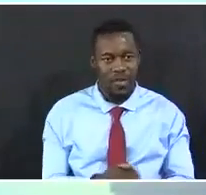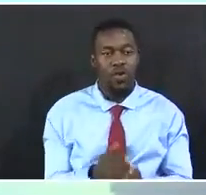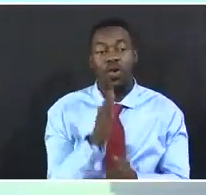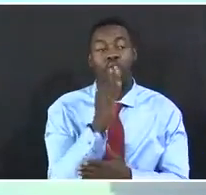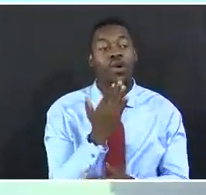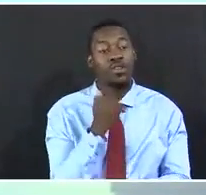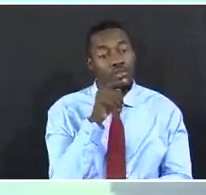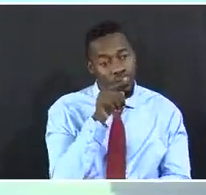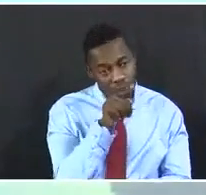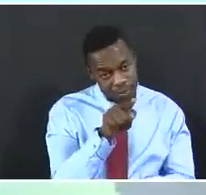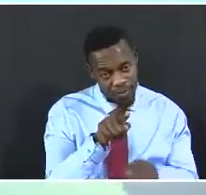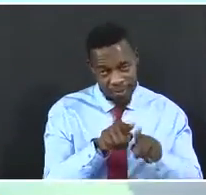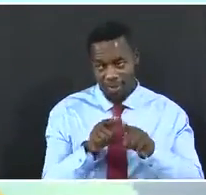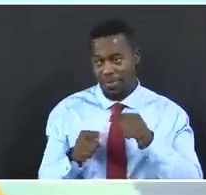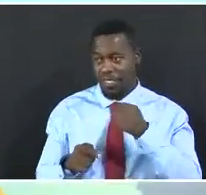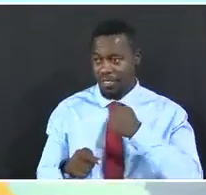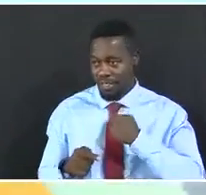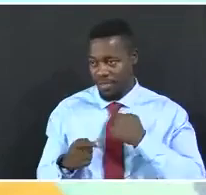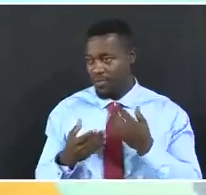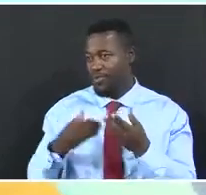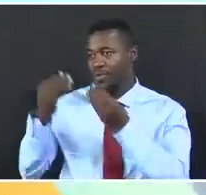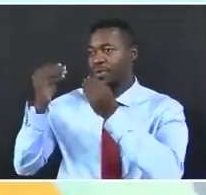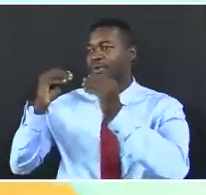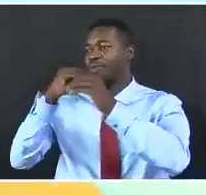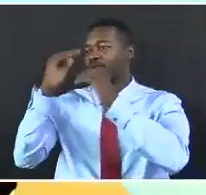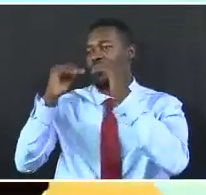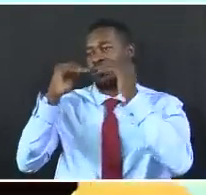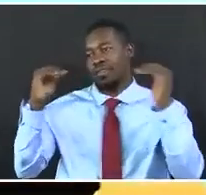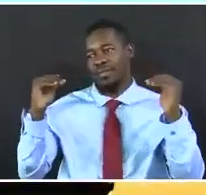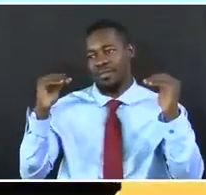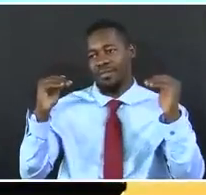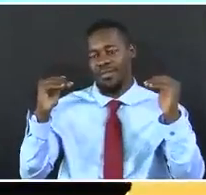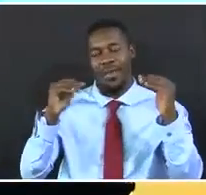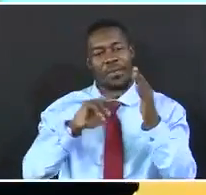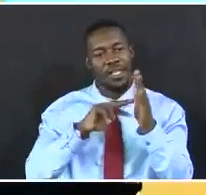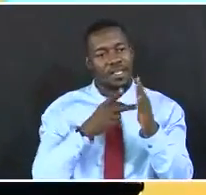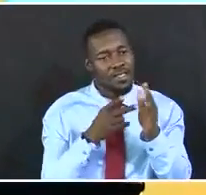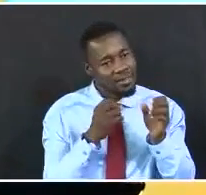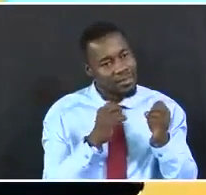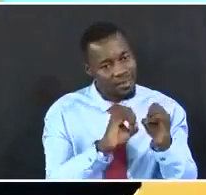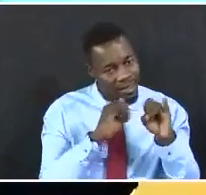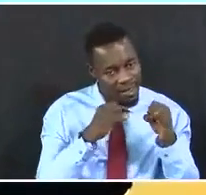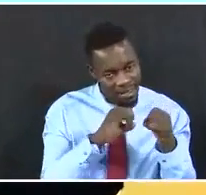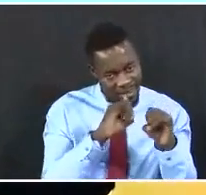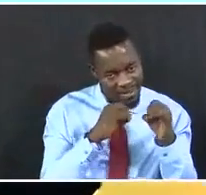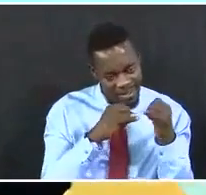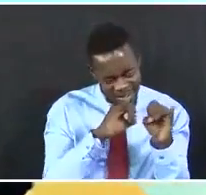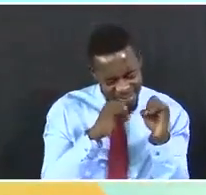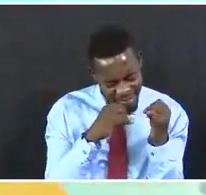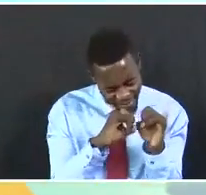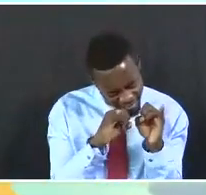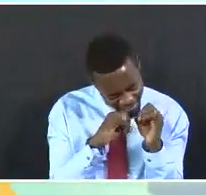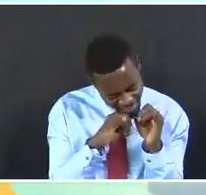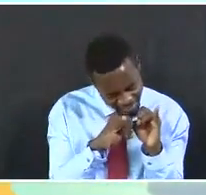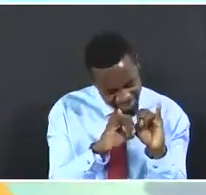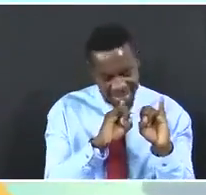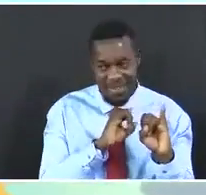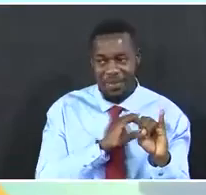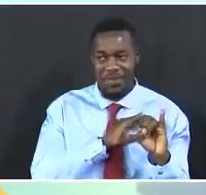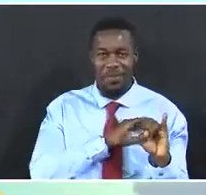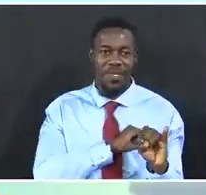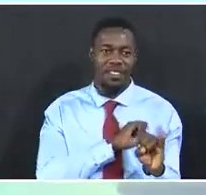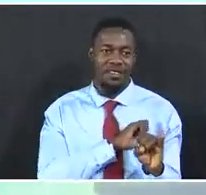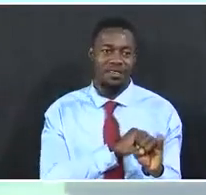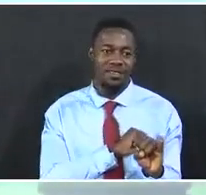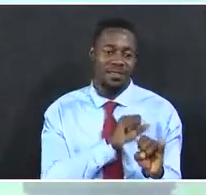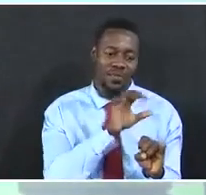us. That's why he told the children of Israel, make this so that I can be in your presence. Okay? But it's up to us to make that choice